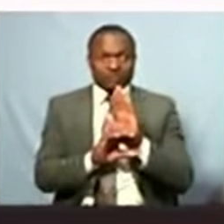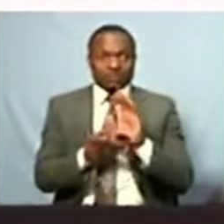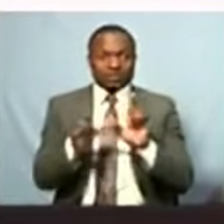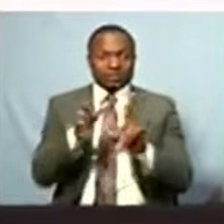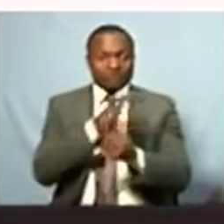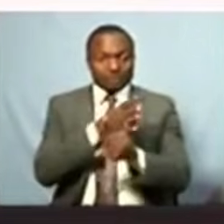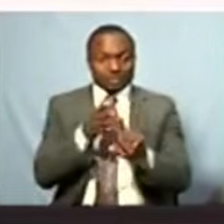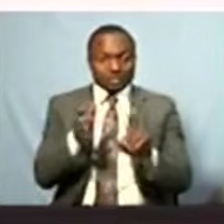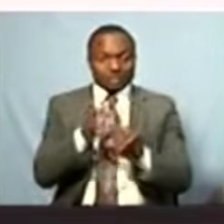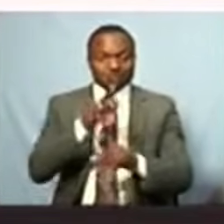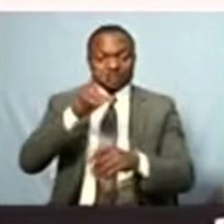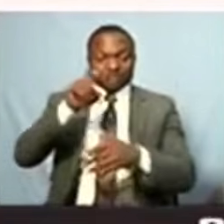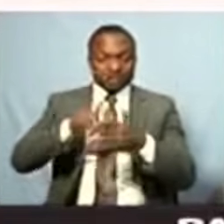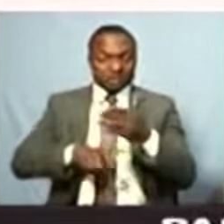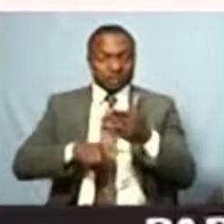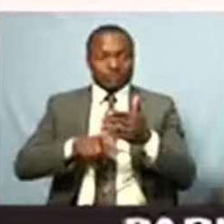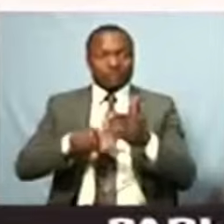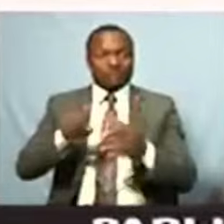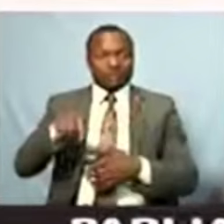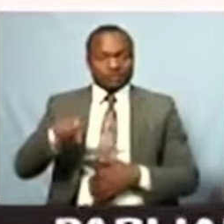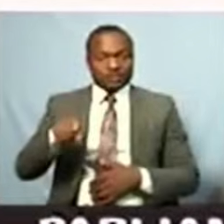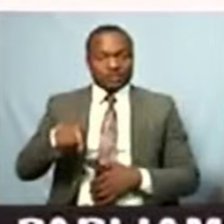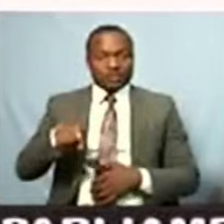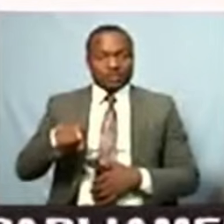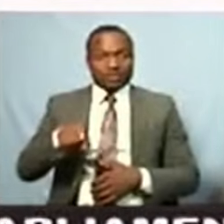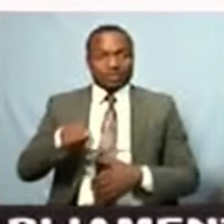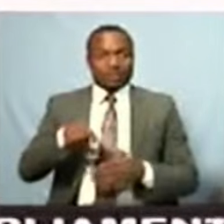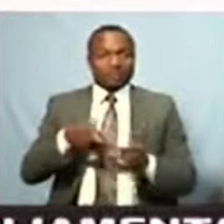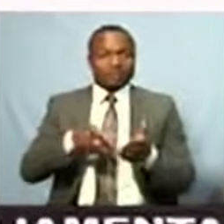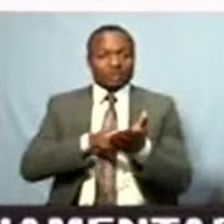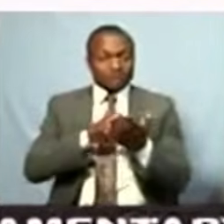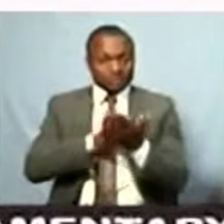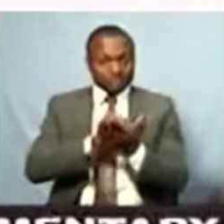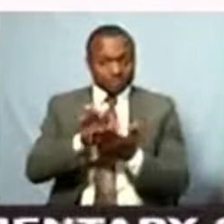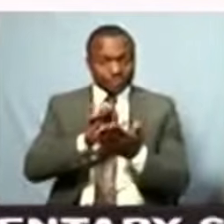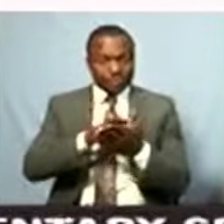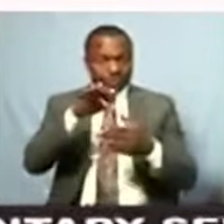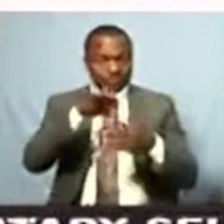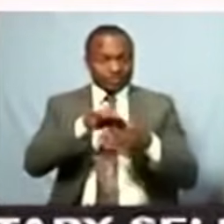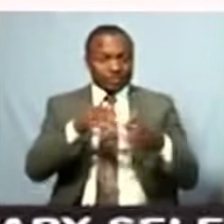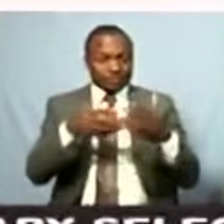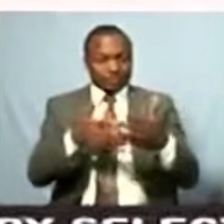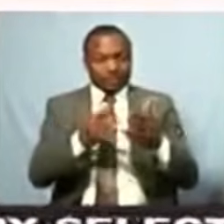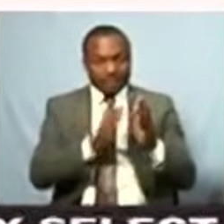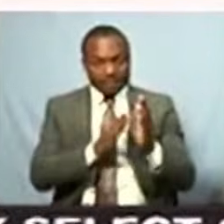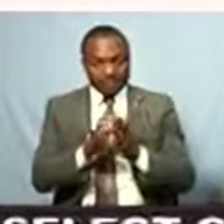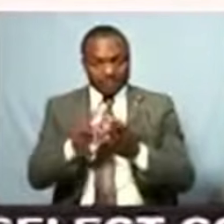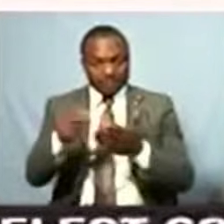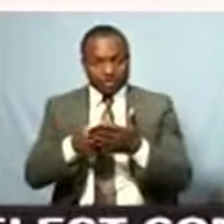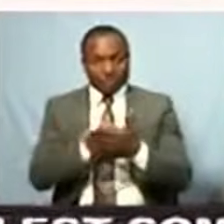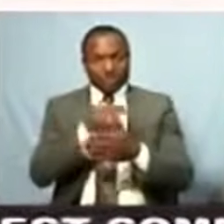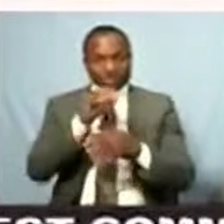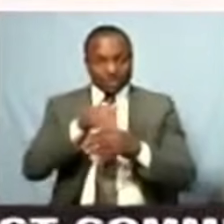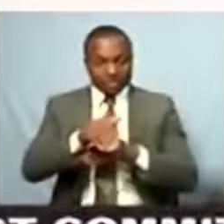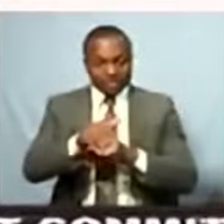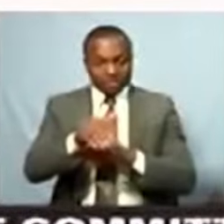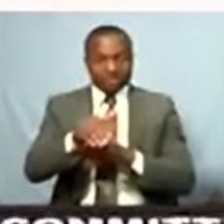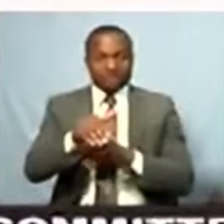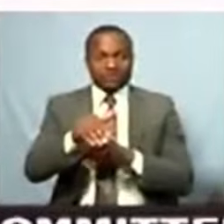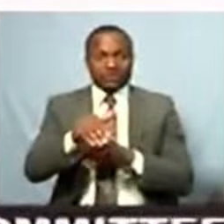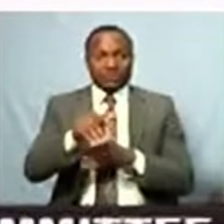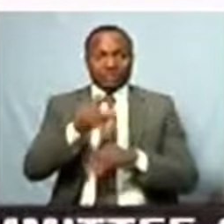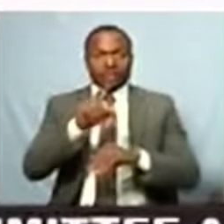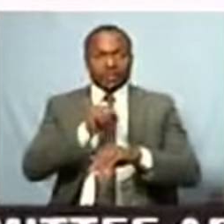and costly, as it requires reprint of ballot papers and preparations for fresh nominations when